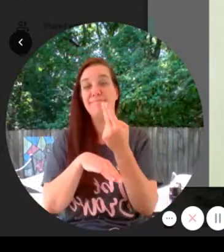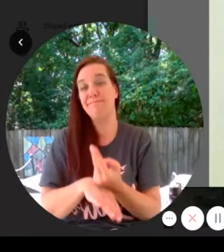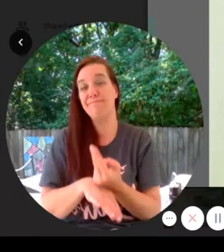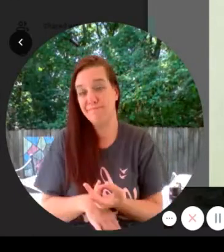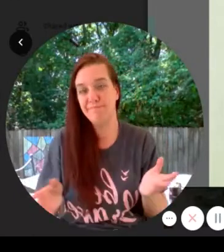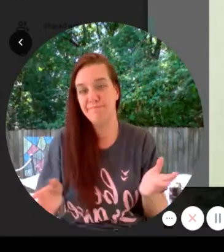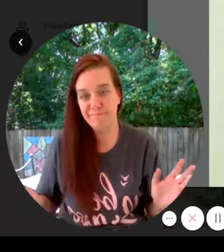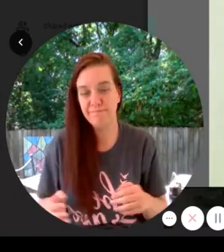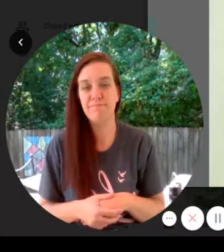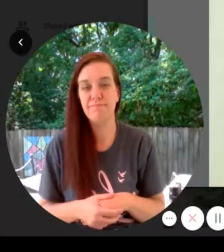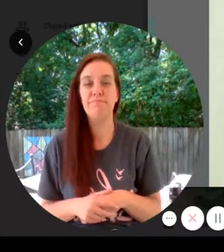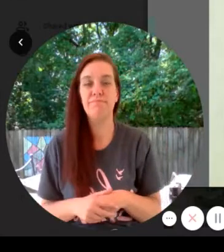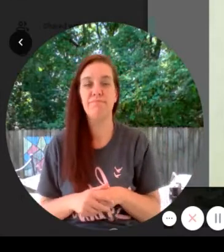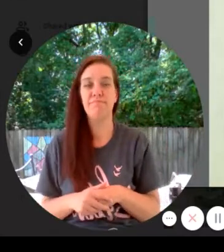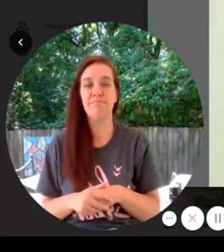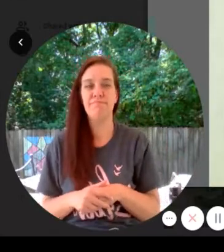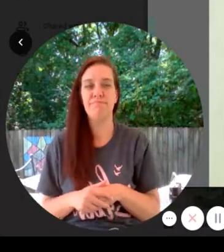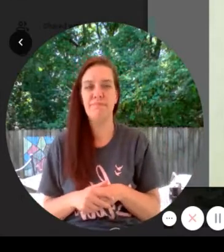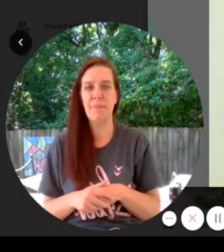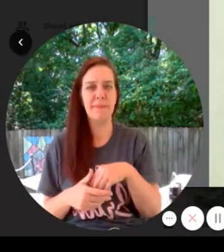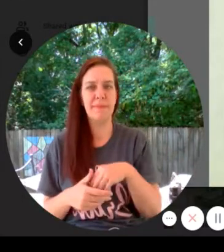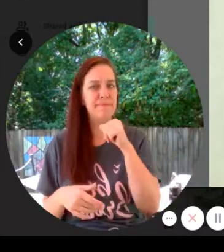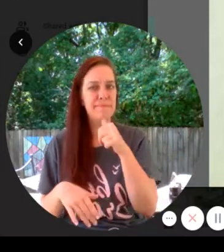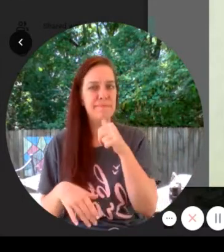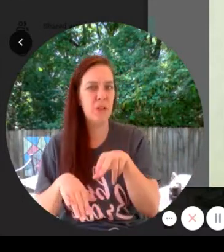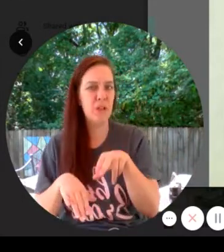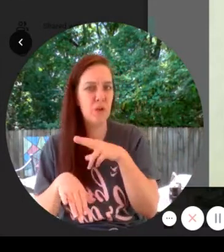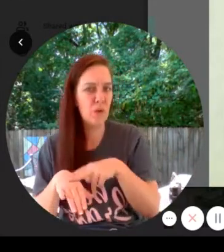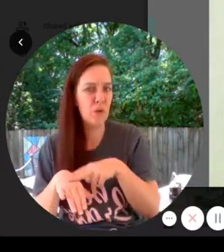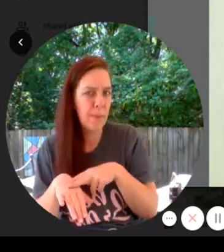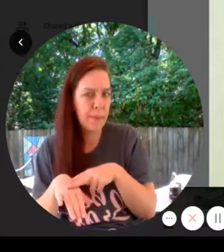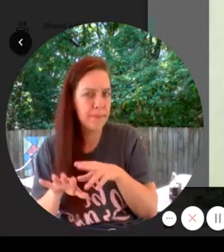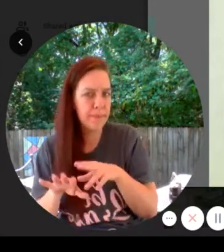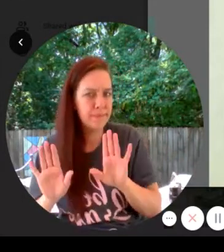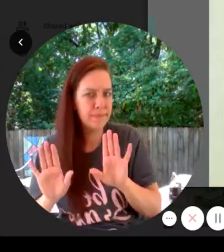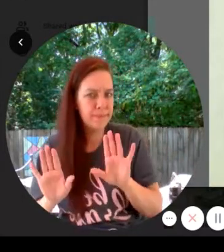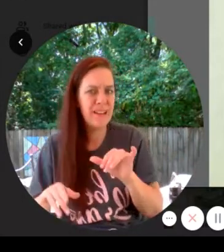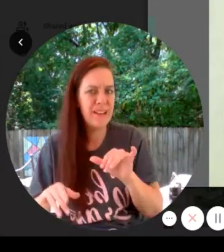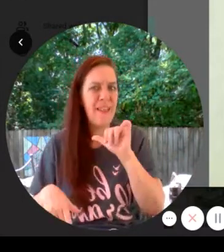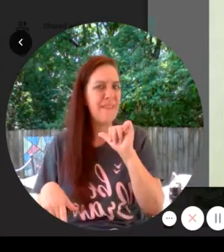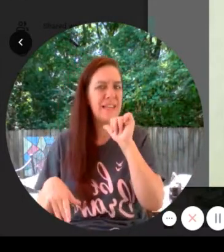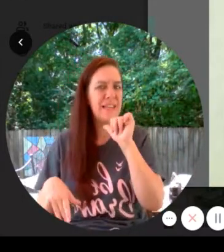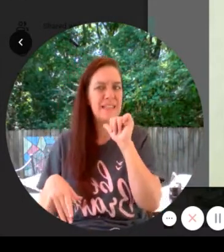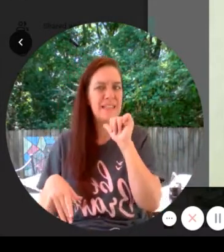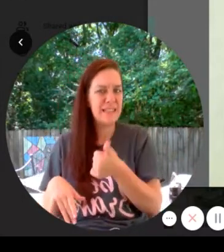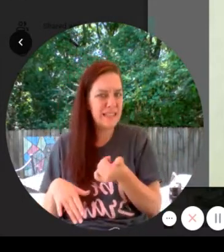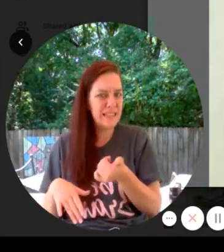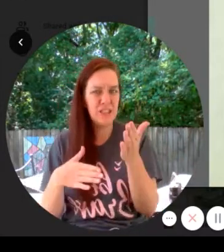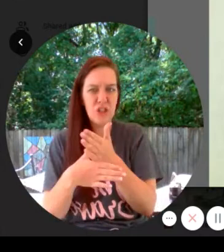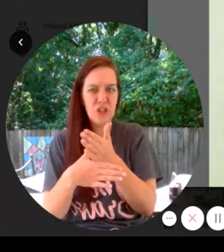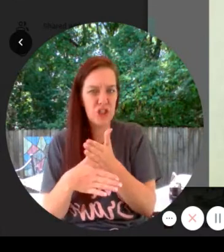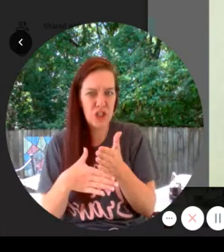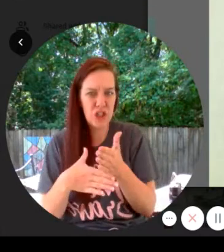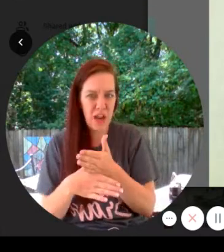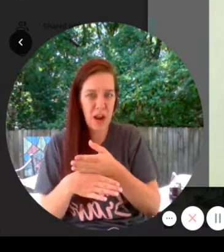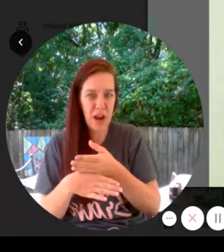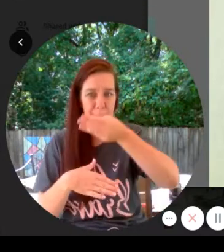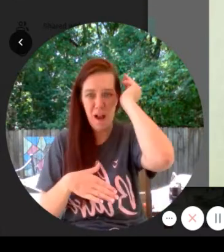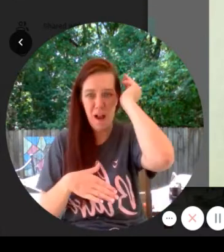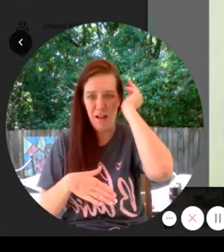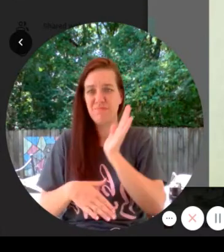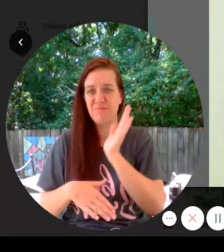Unusually, they did not split Miles's Twinkie. They ate